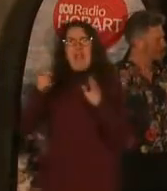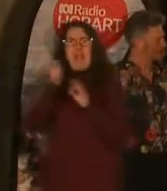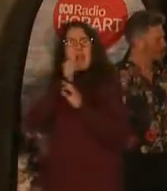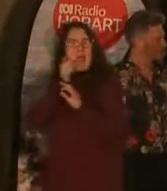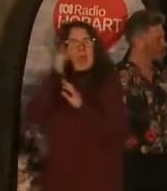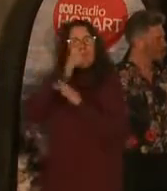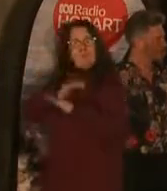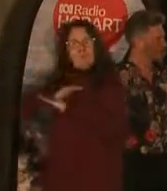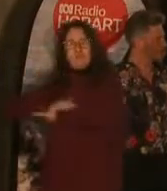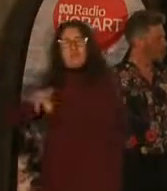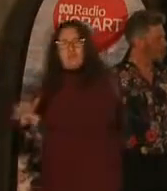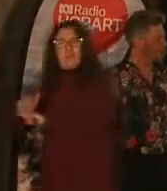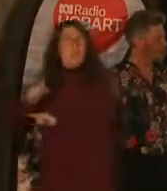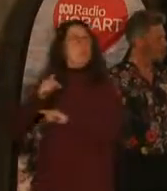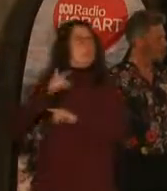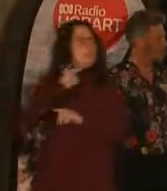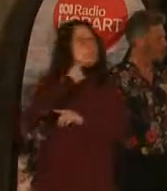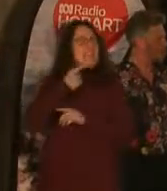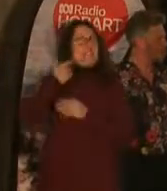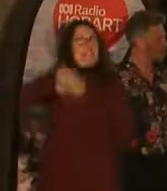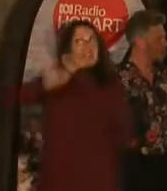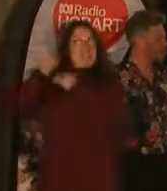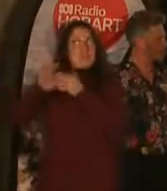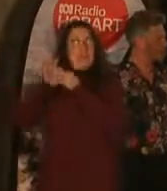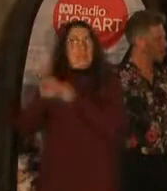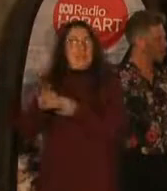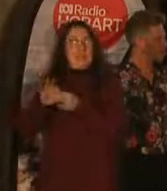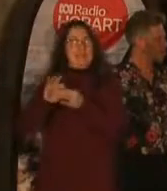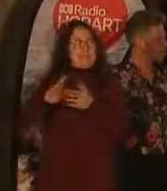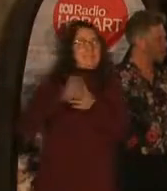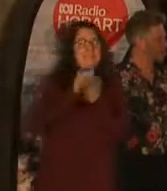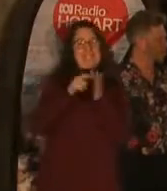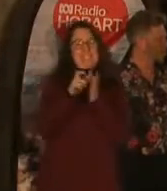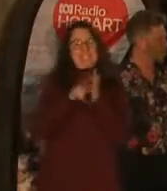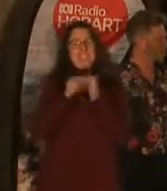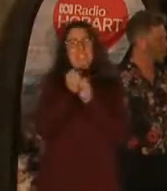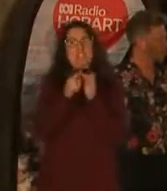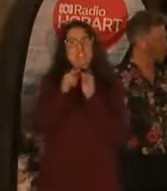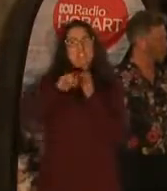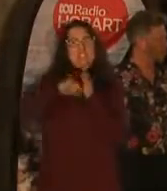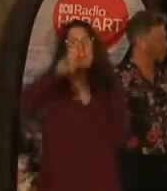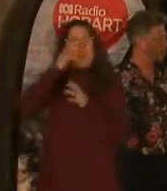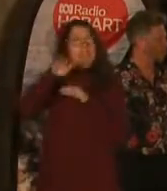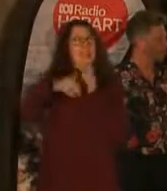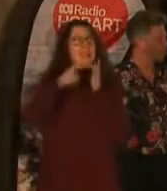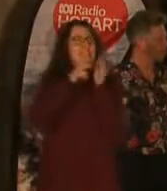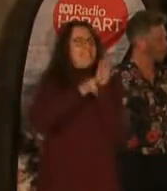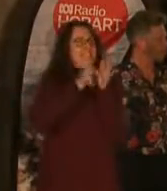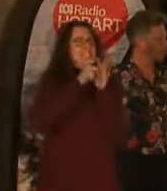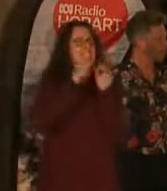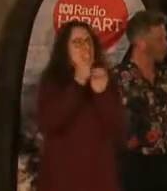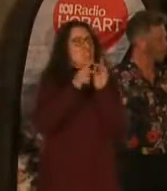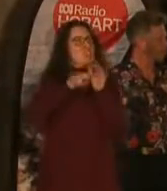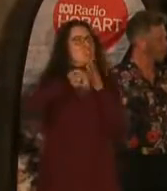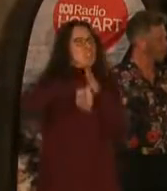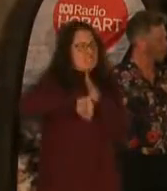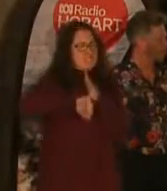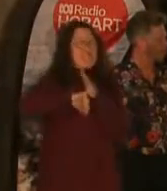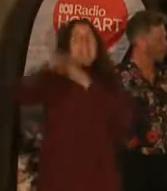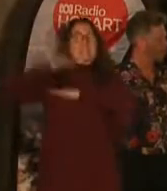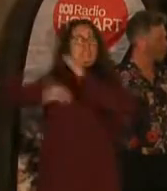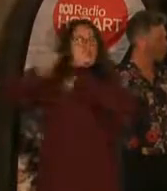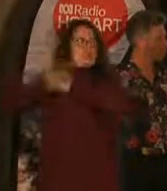historian or history about Indigenous peoples, it's now Indigenous history. So it flips it completely. And it's